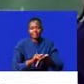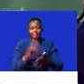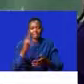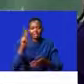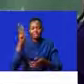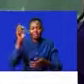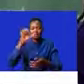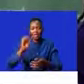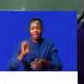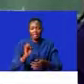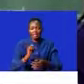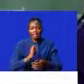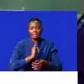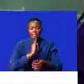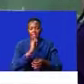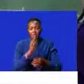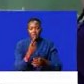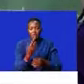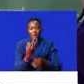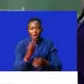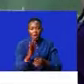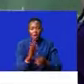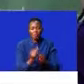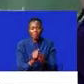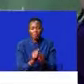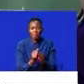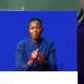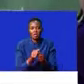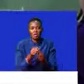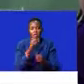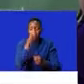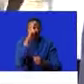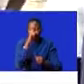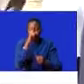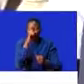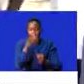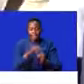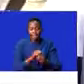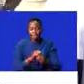KWS is one of such serious